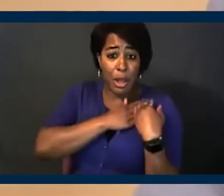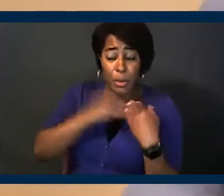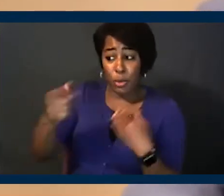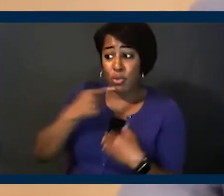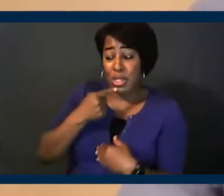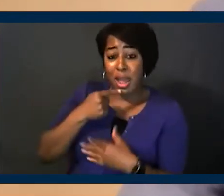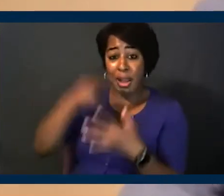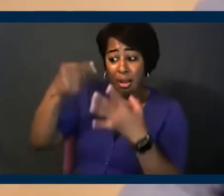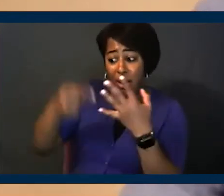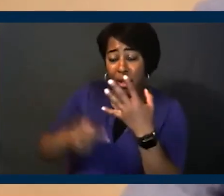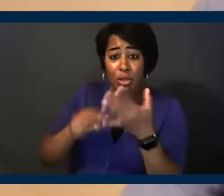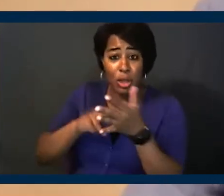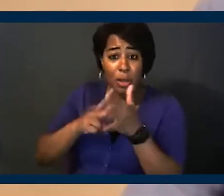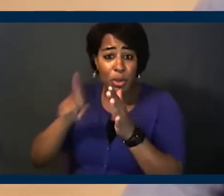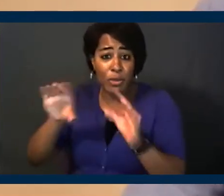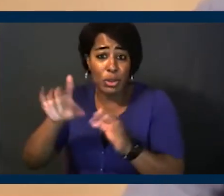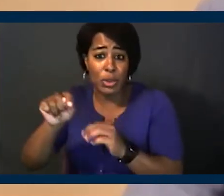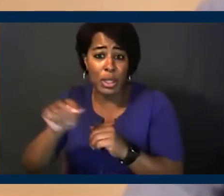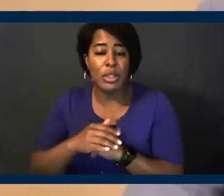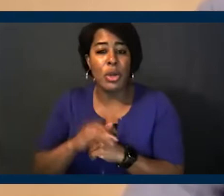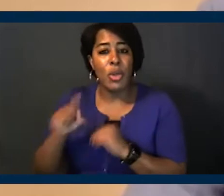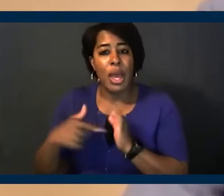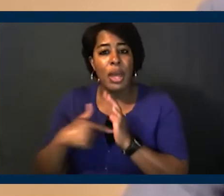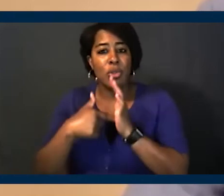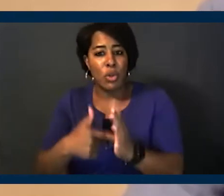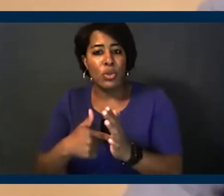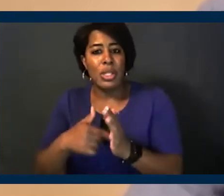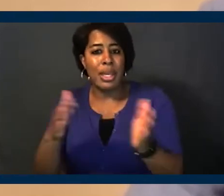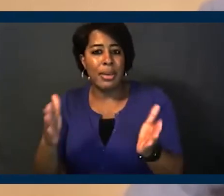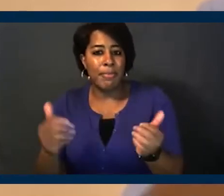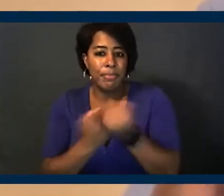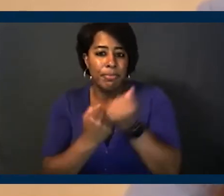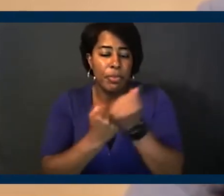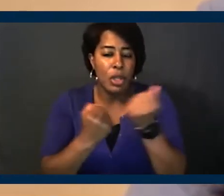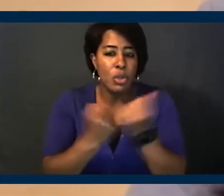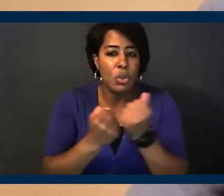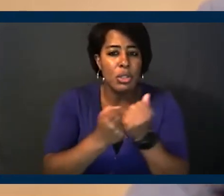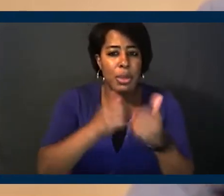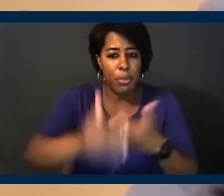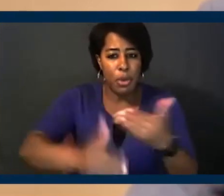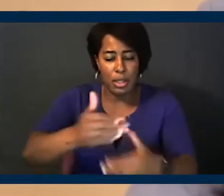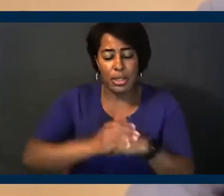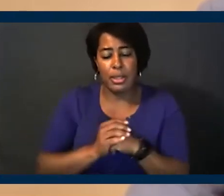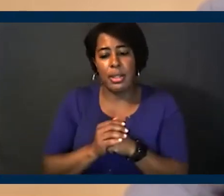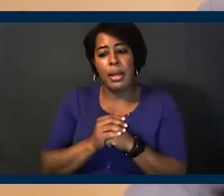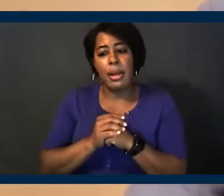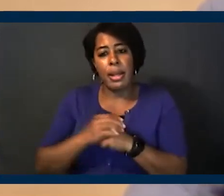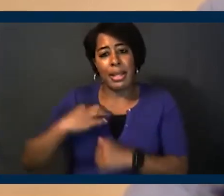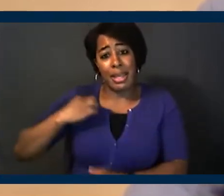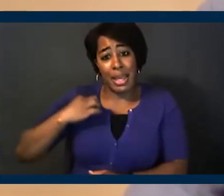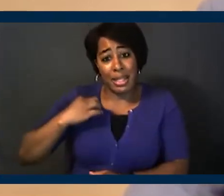in turn, reflect that endorsement process. And we've watched candidates update their platform and their personal